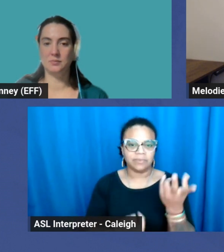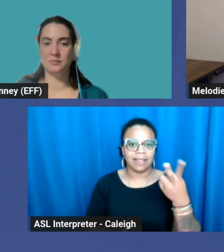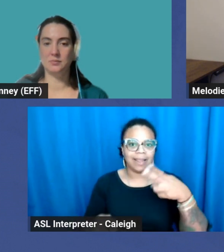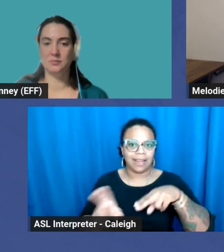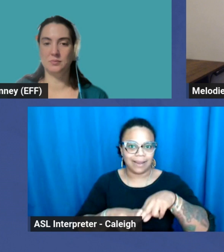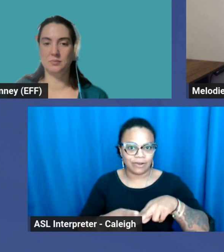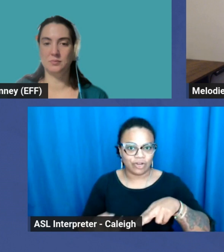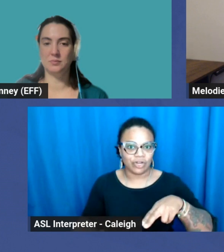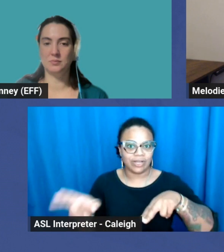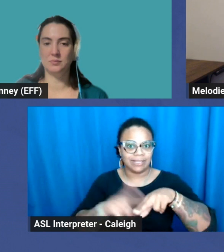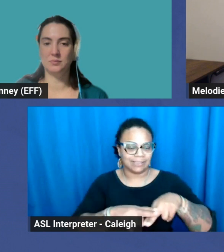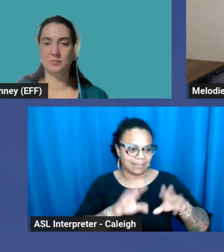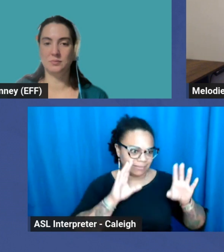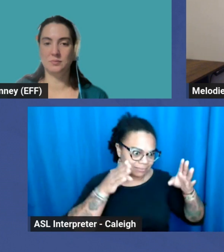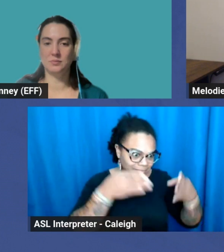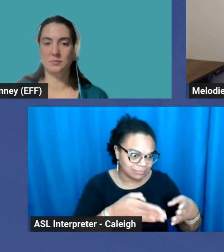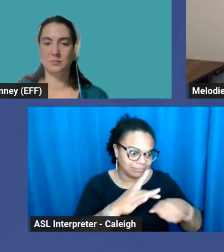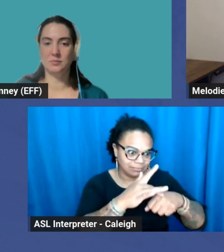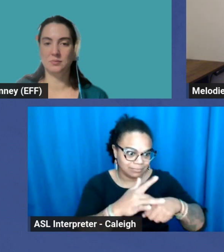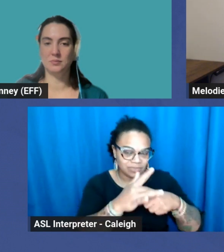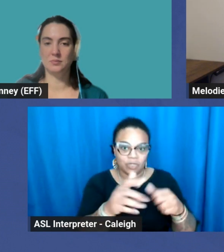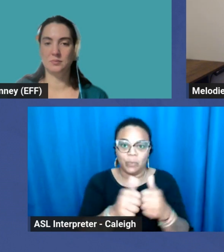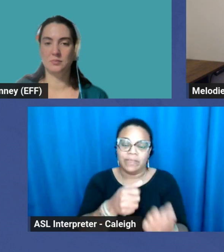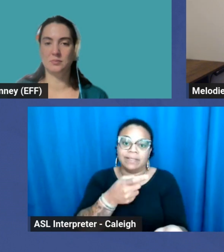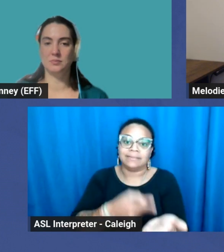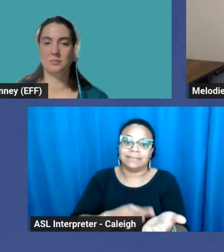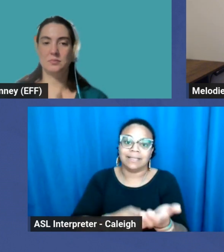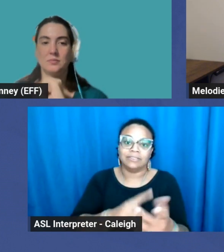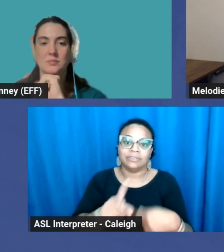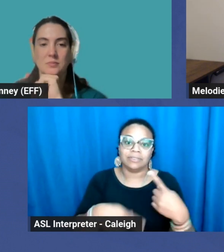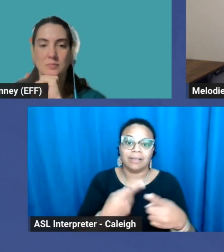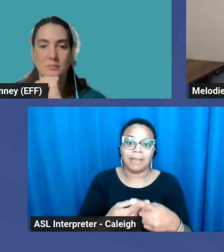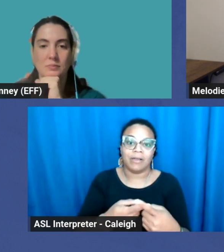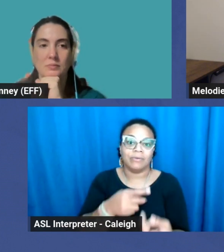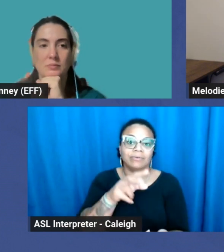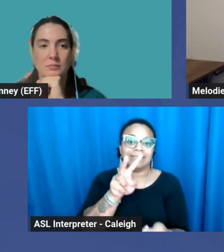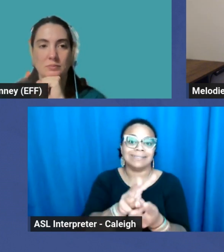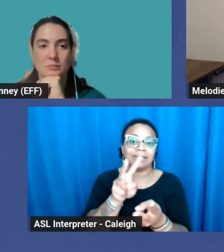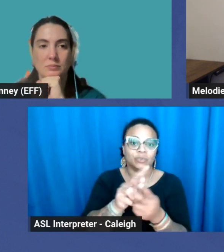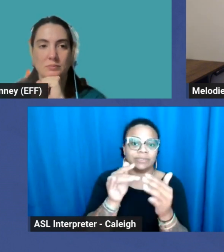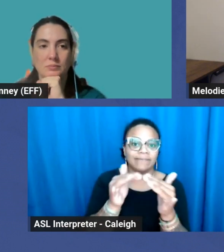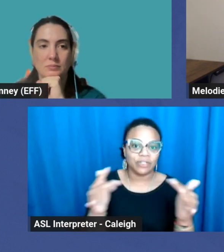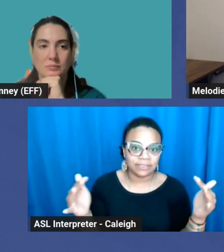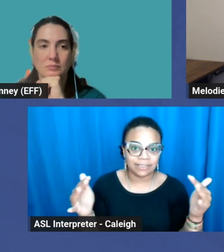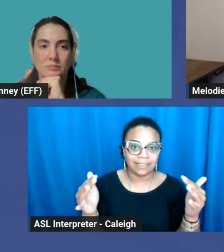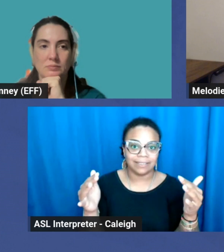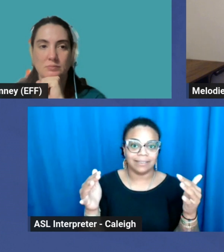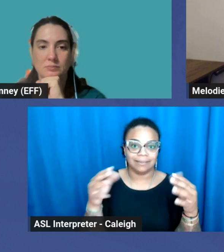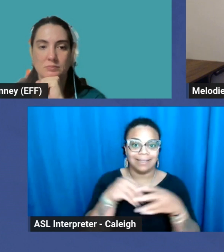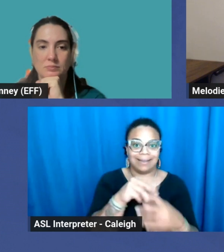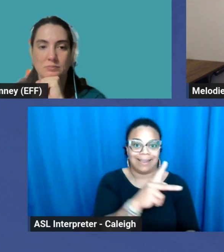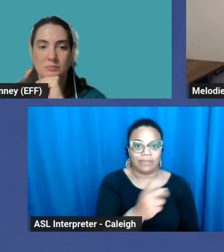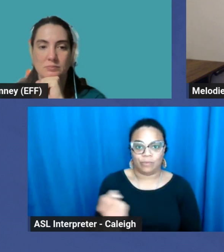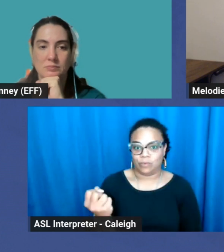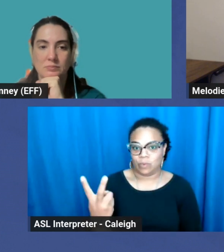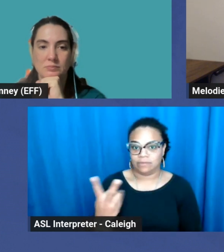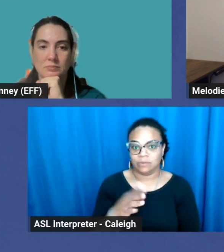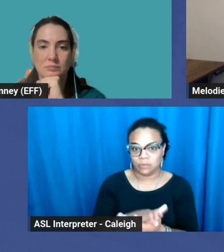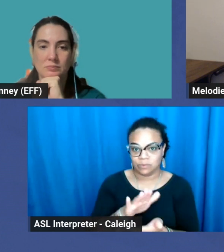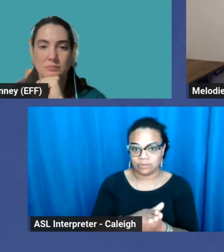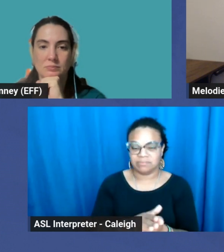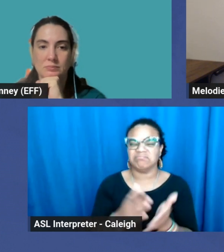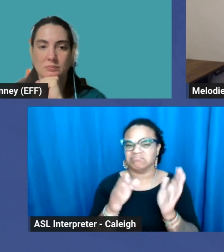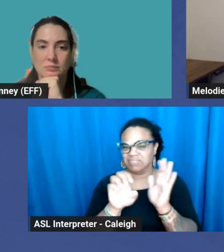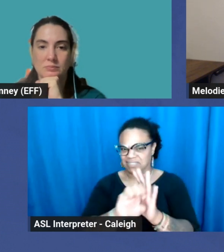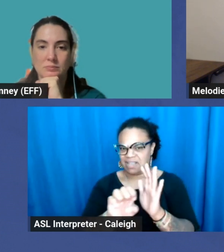increasing preoccupation with discussions of sexual diversity in K through 12 schools. So, for